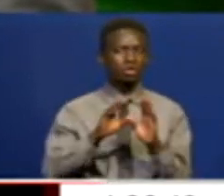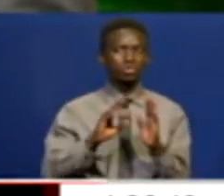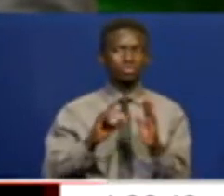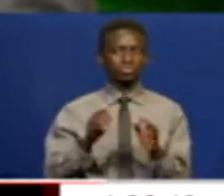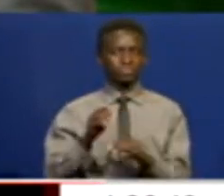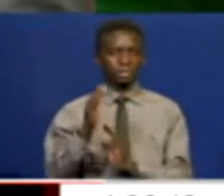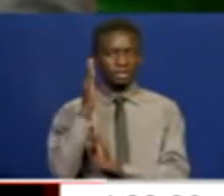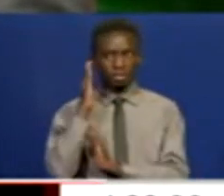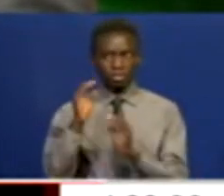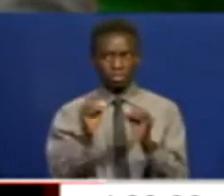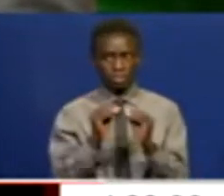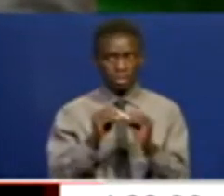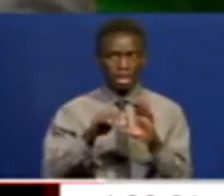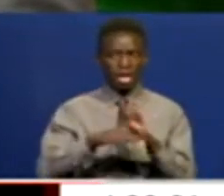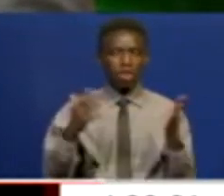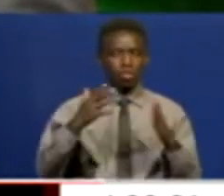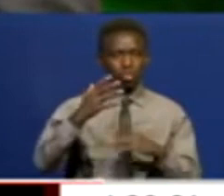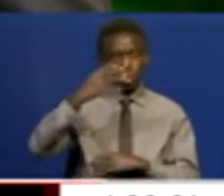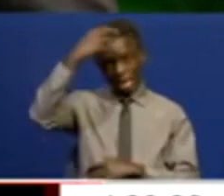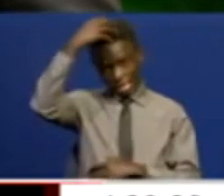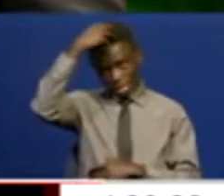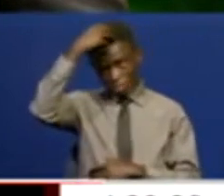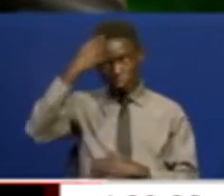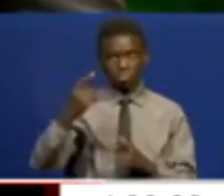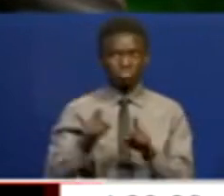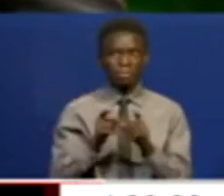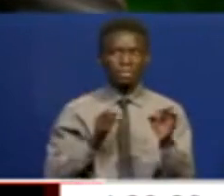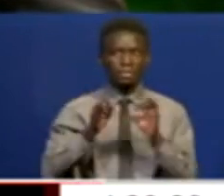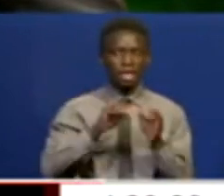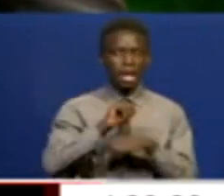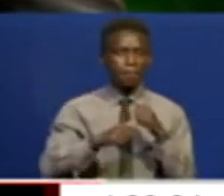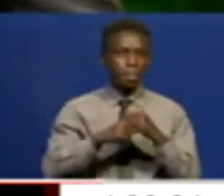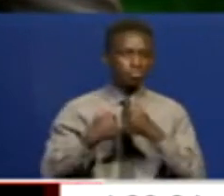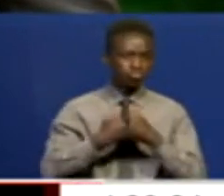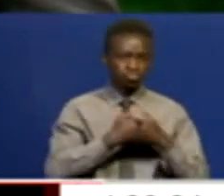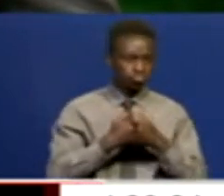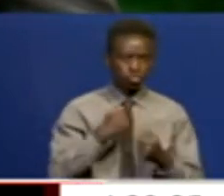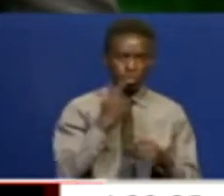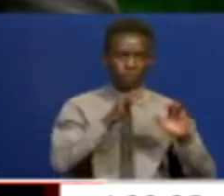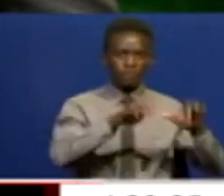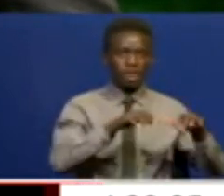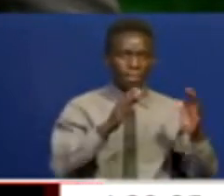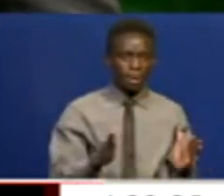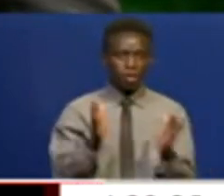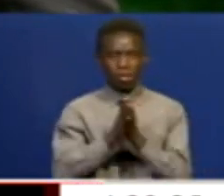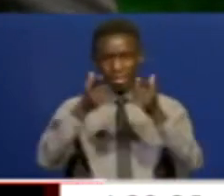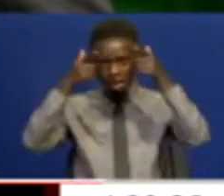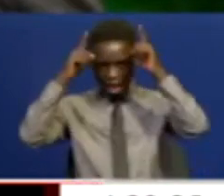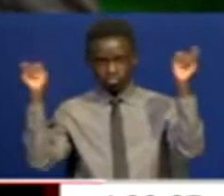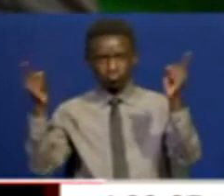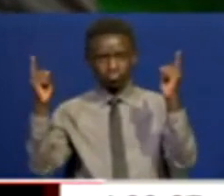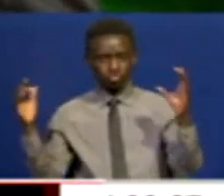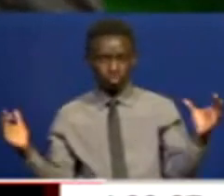on long-standing historical injustices, the conflict between herders and farmers in the region. The CS is also engaging the